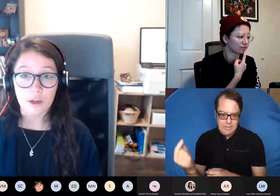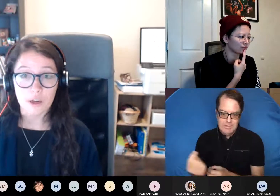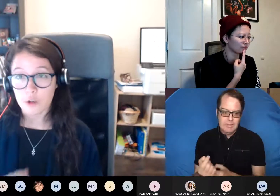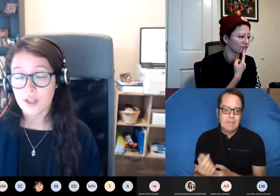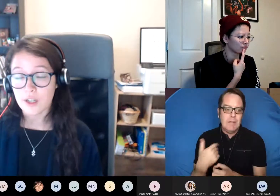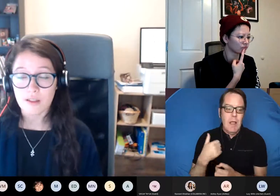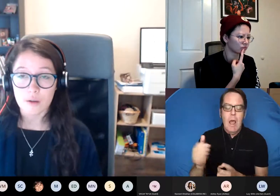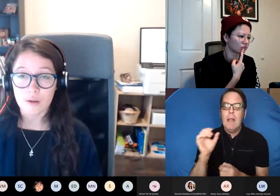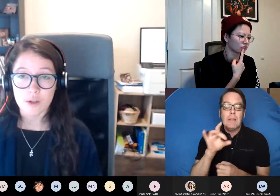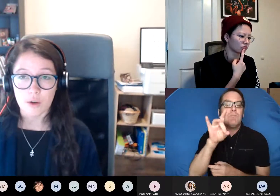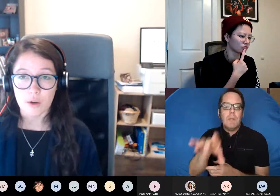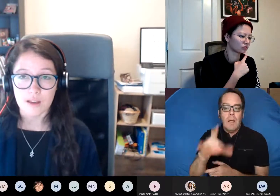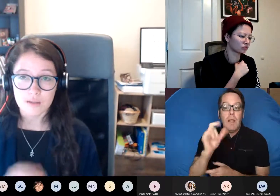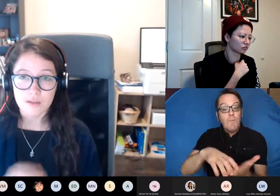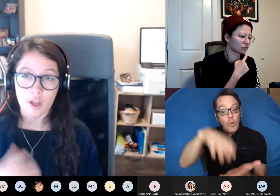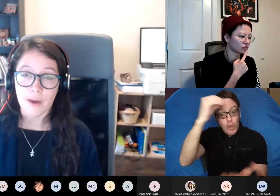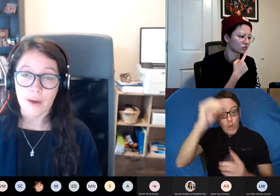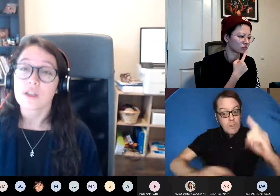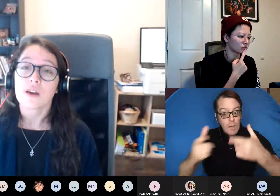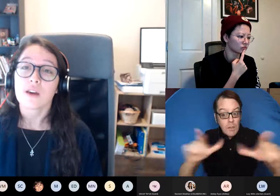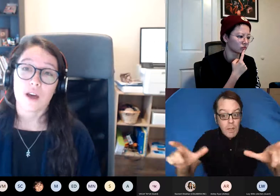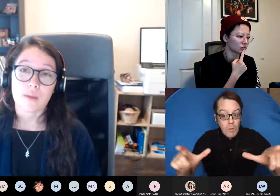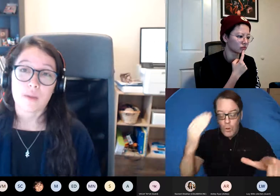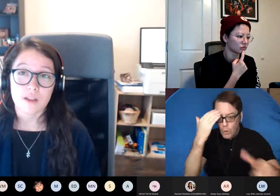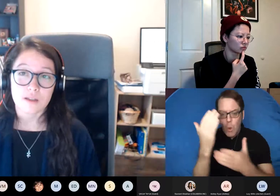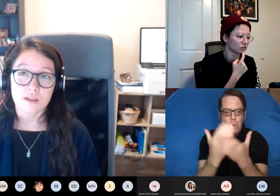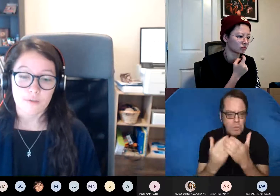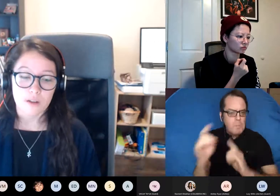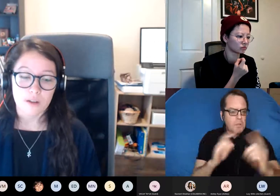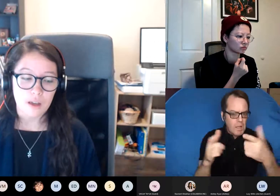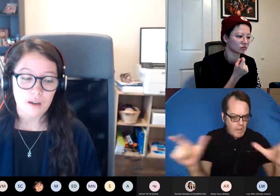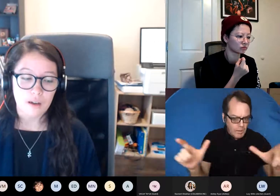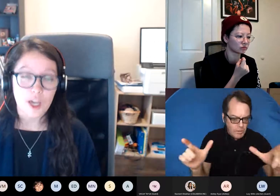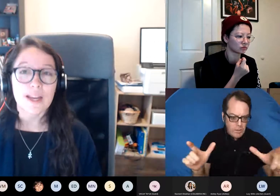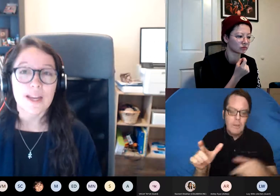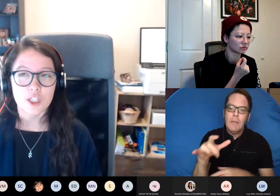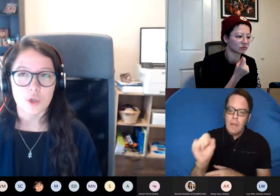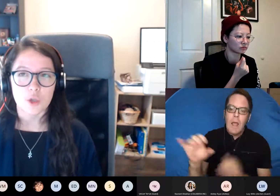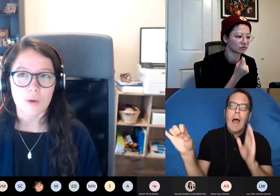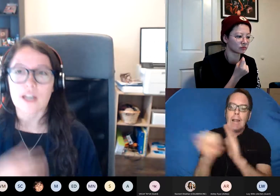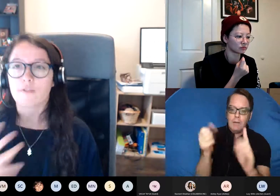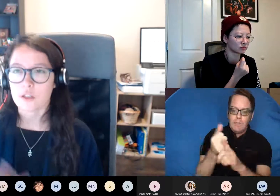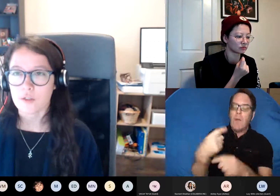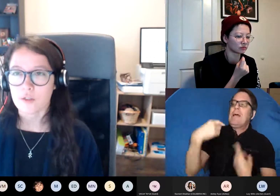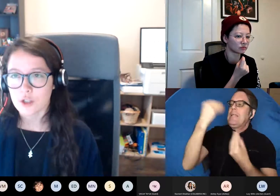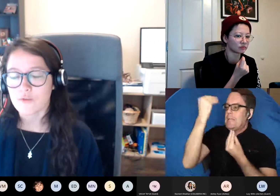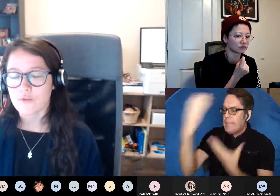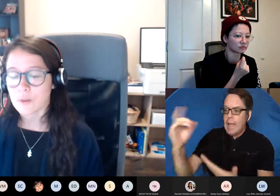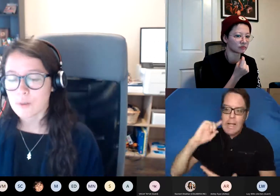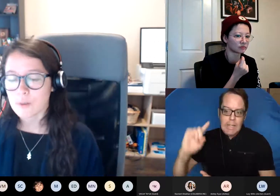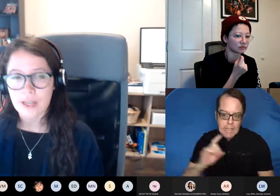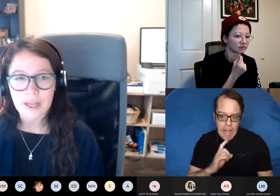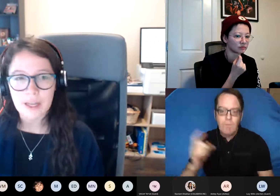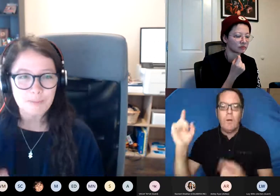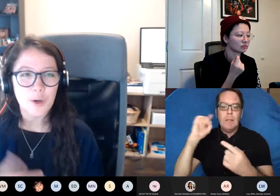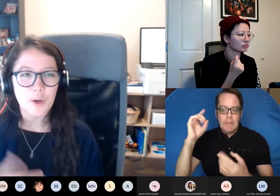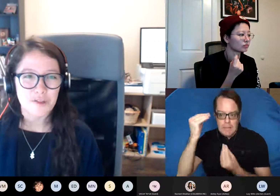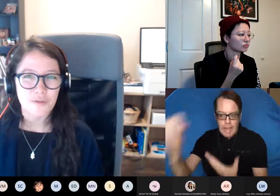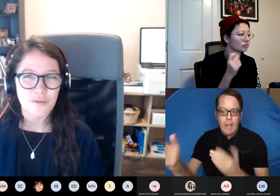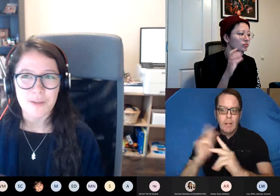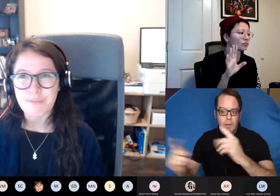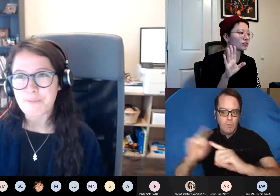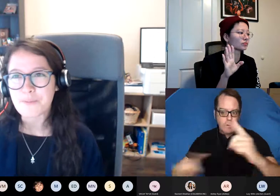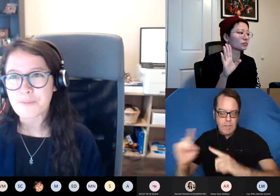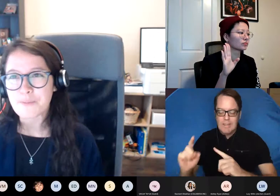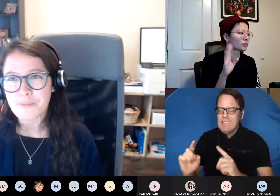to put out there. If you're learning sign language or know any small amount, it is definitely a good idea to identify yourself as such if you see people signing. Go